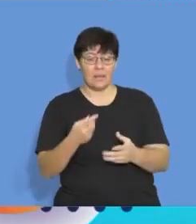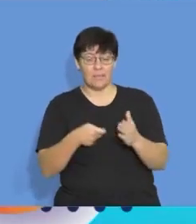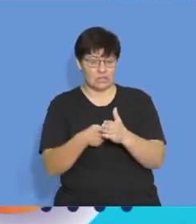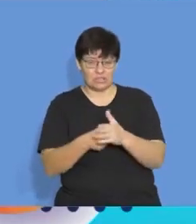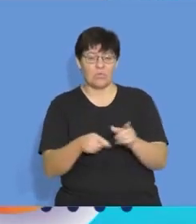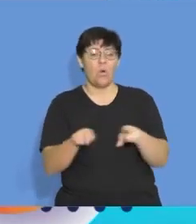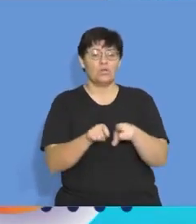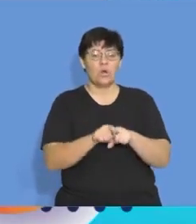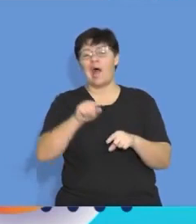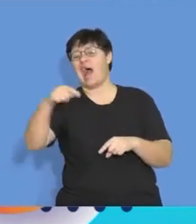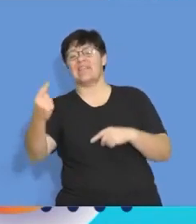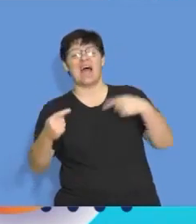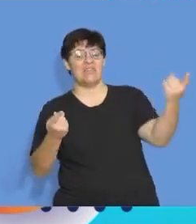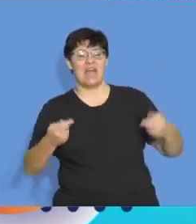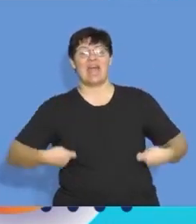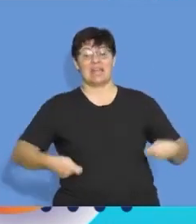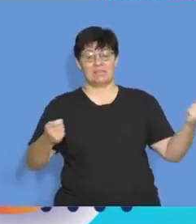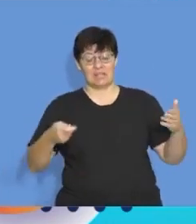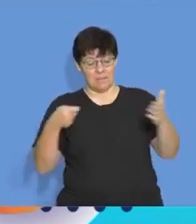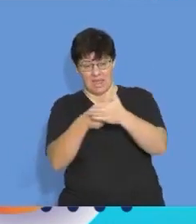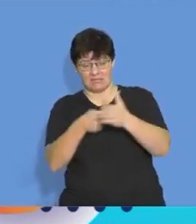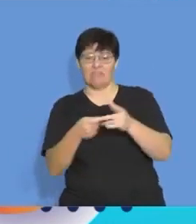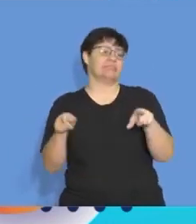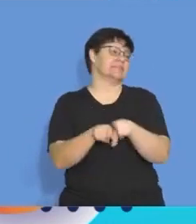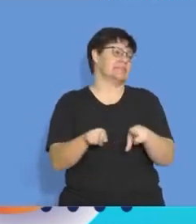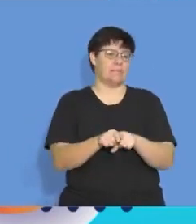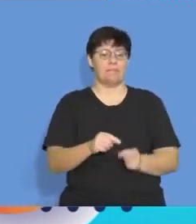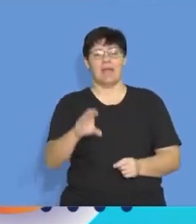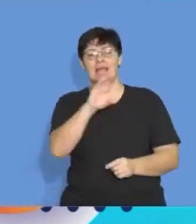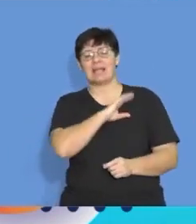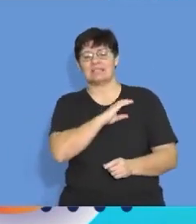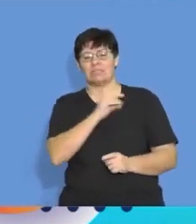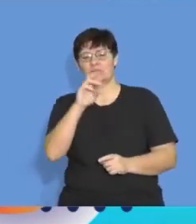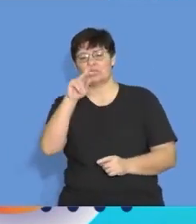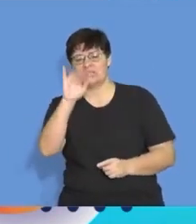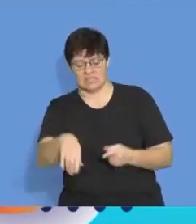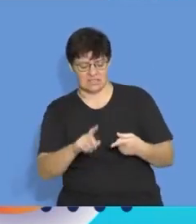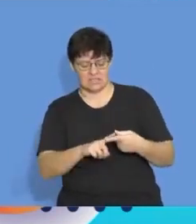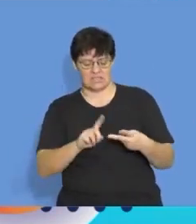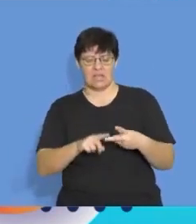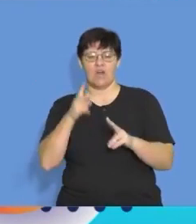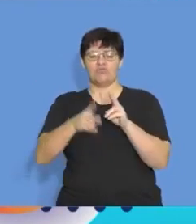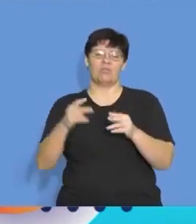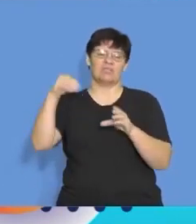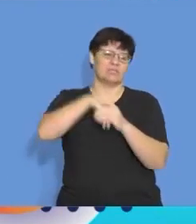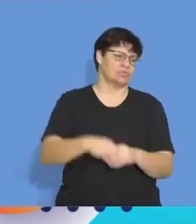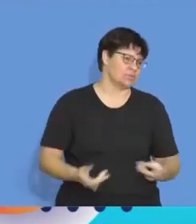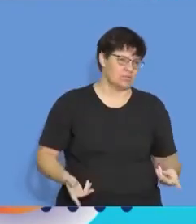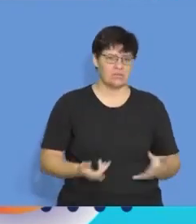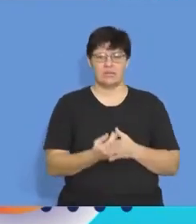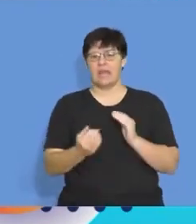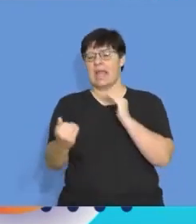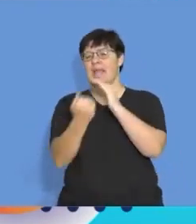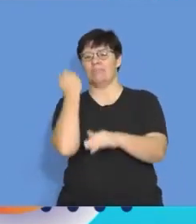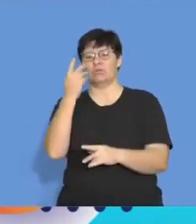other expenses on purchases, like what? Customs duties, railage inwards, import